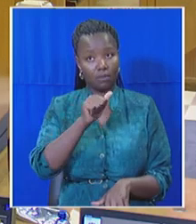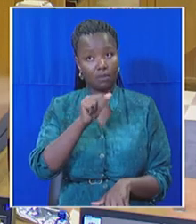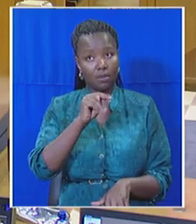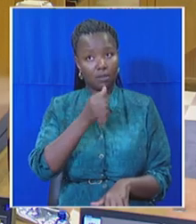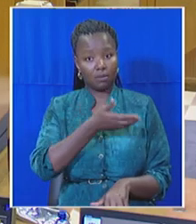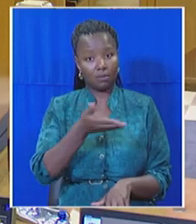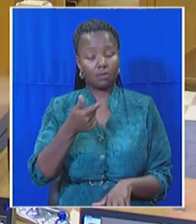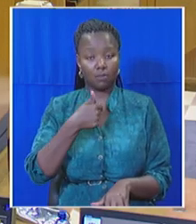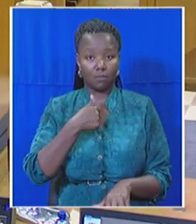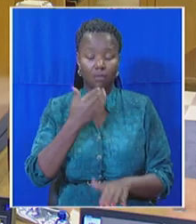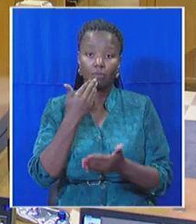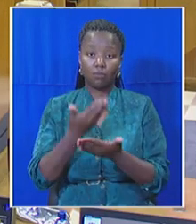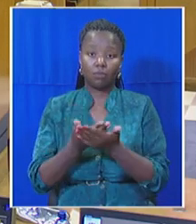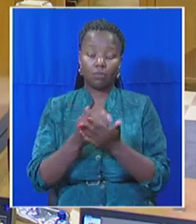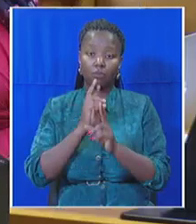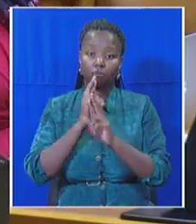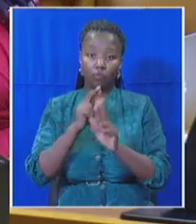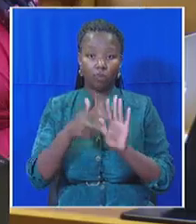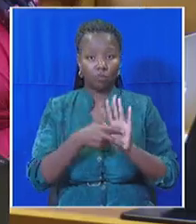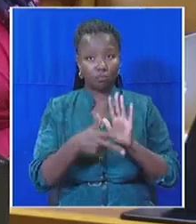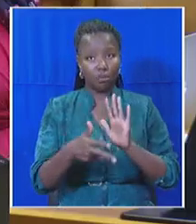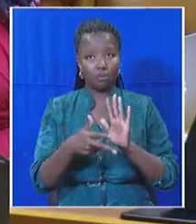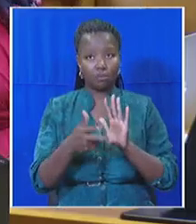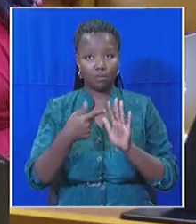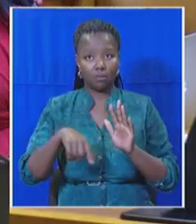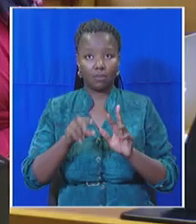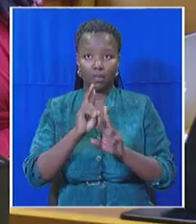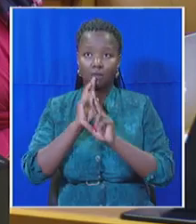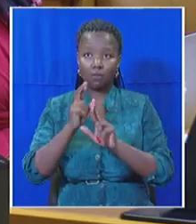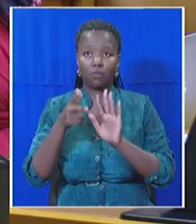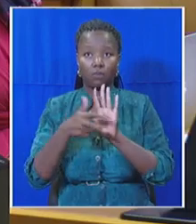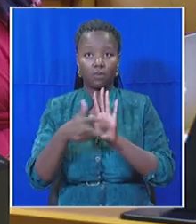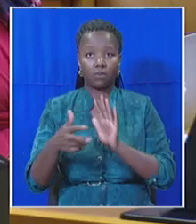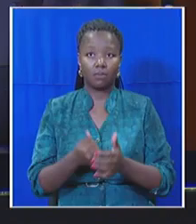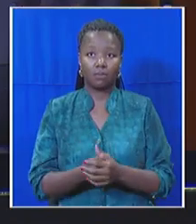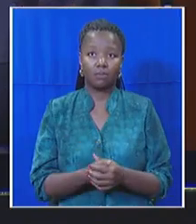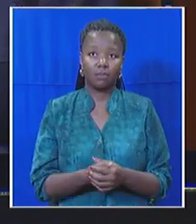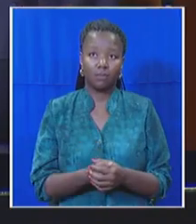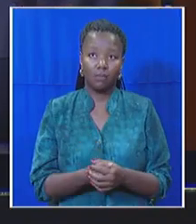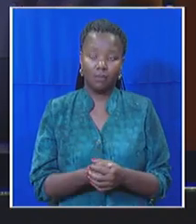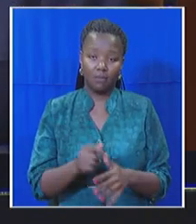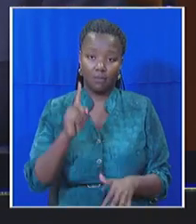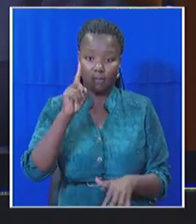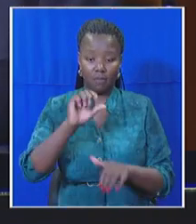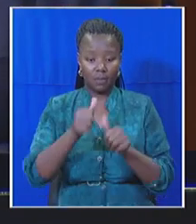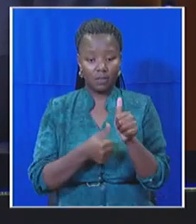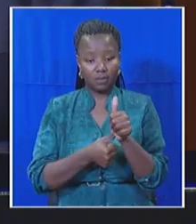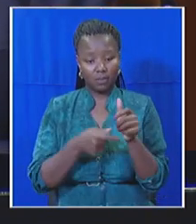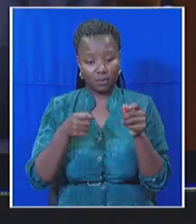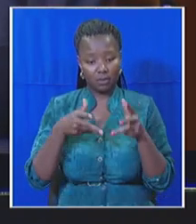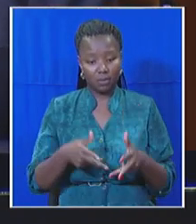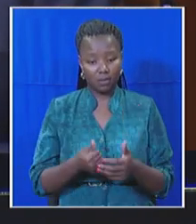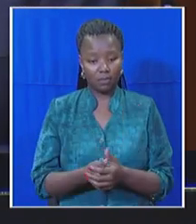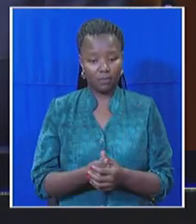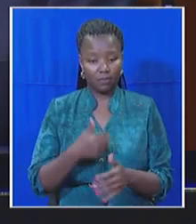I move that the report be adopted. The motion is that the report be adopted. Any objections? Deputy Speaker, Deputy Speaker, objections the DA